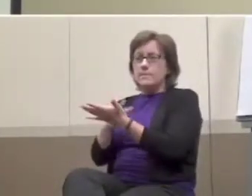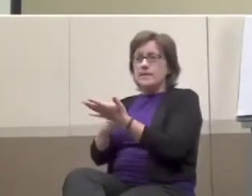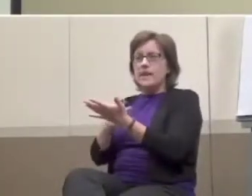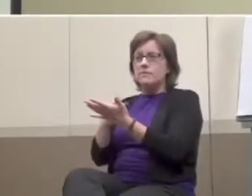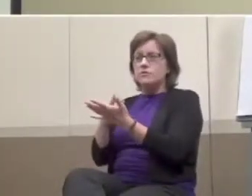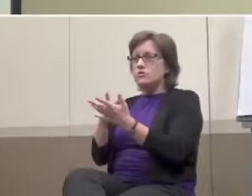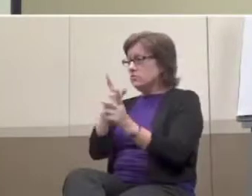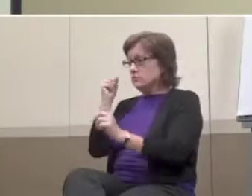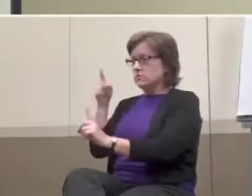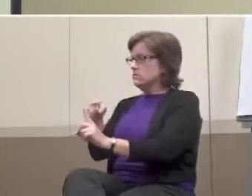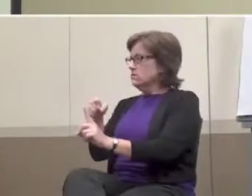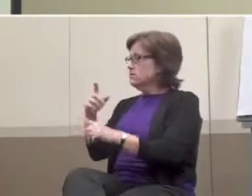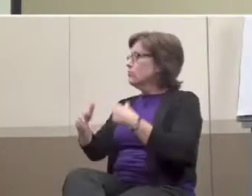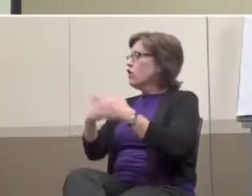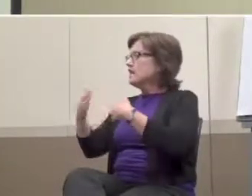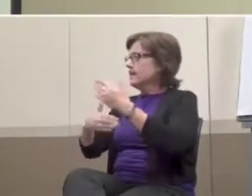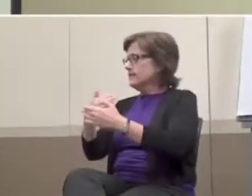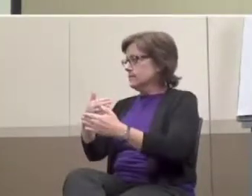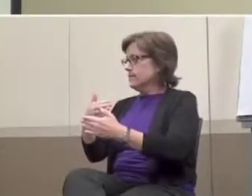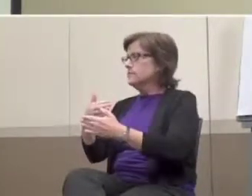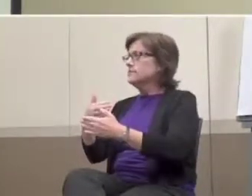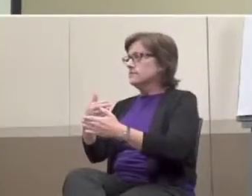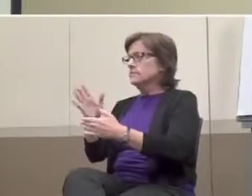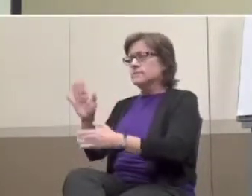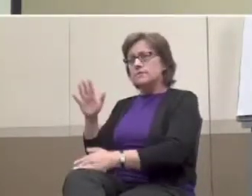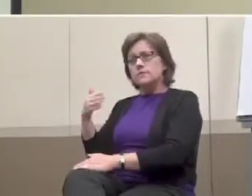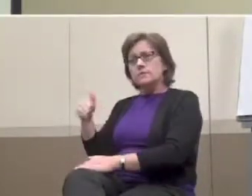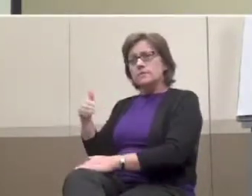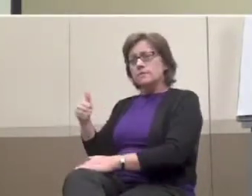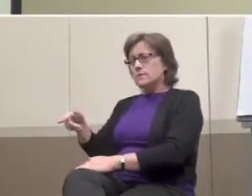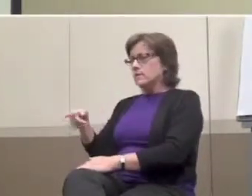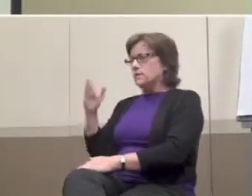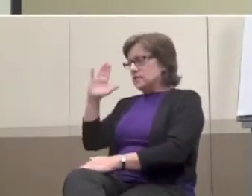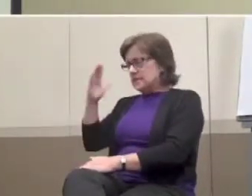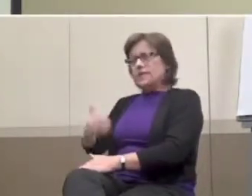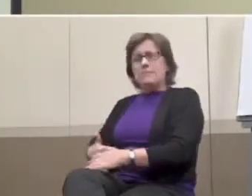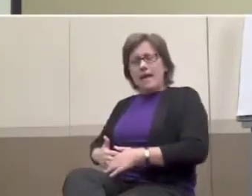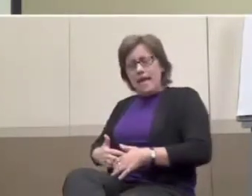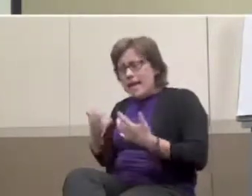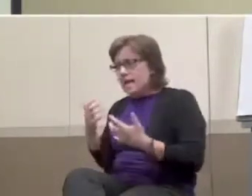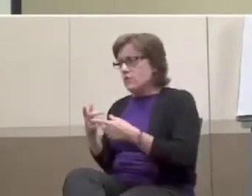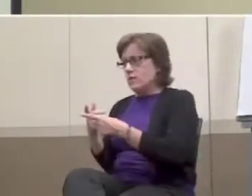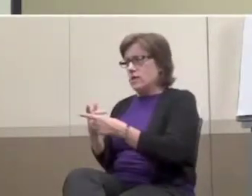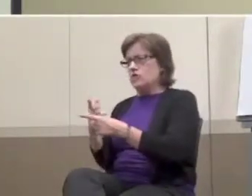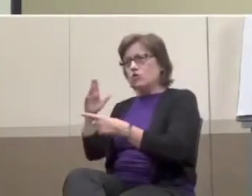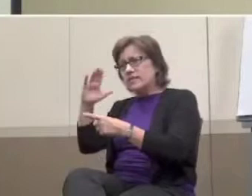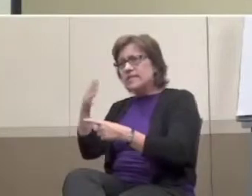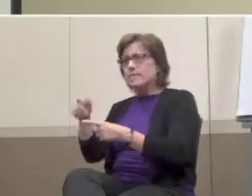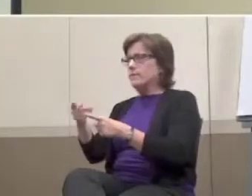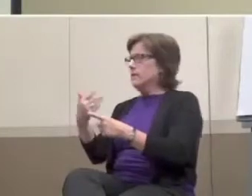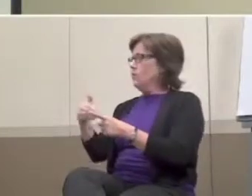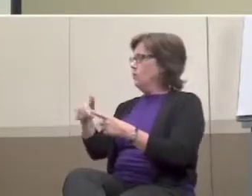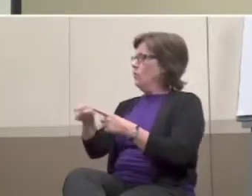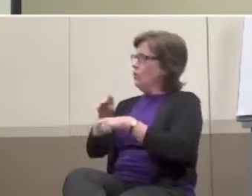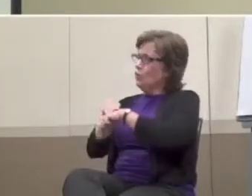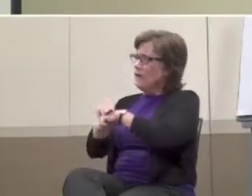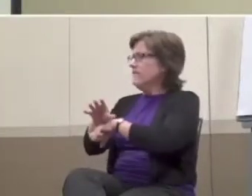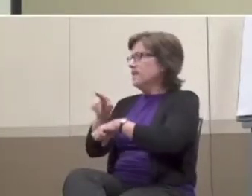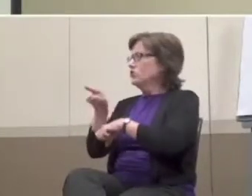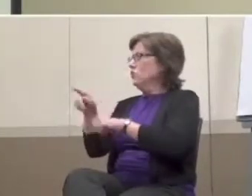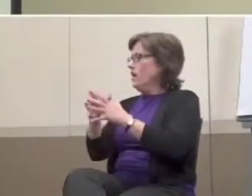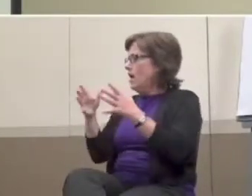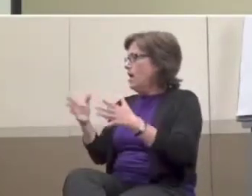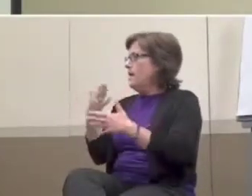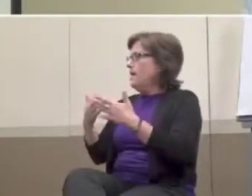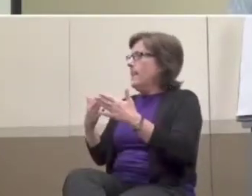to the process? Wow, you really seem angry. you really, I mean, this is really affecting you a lot.